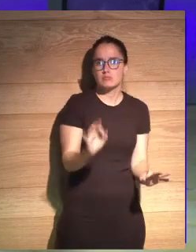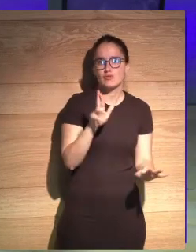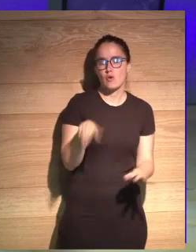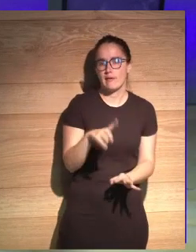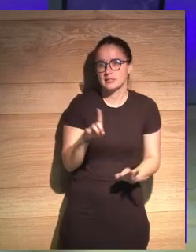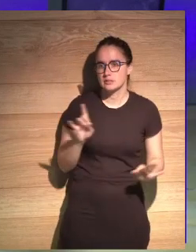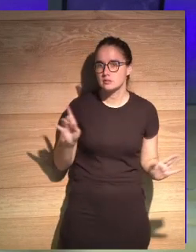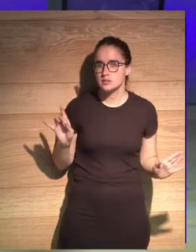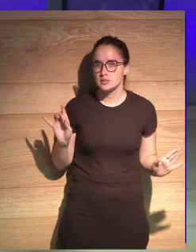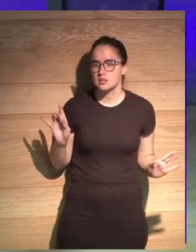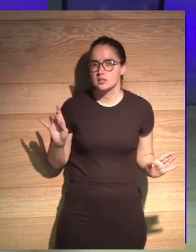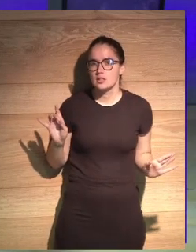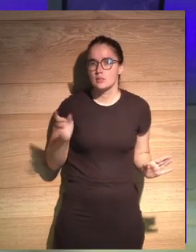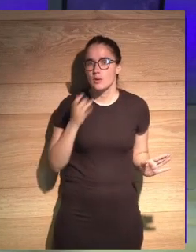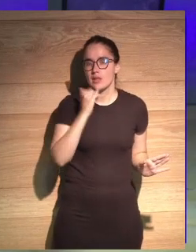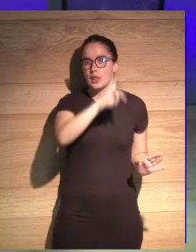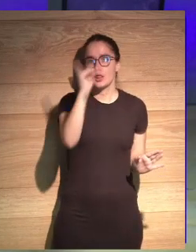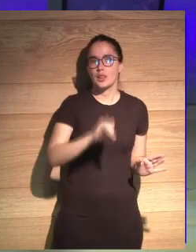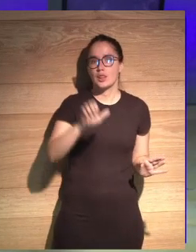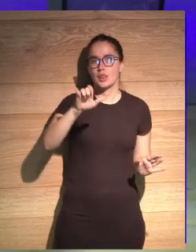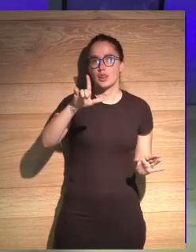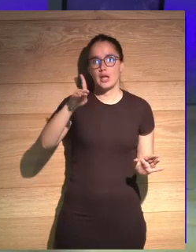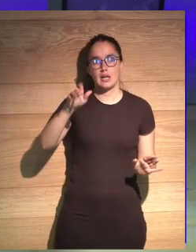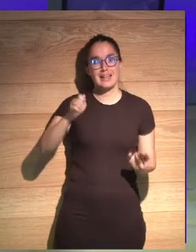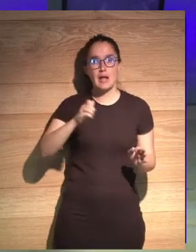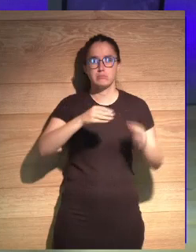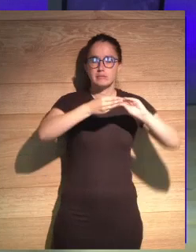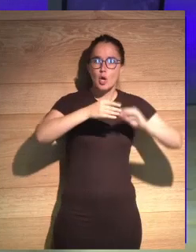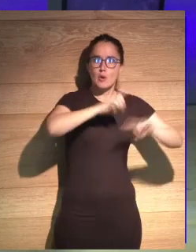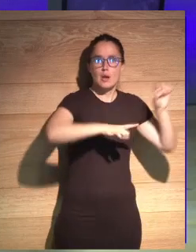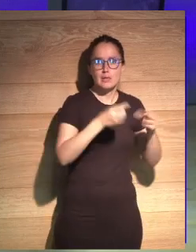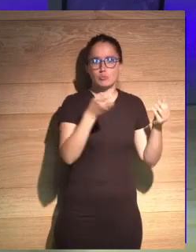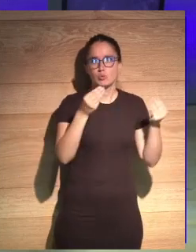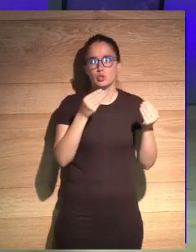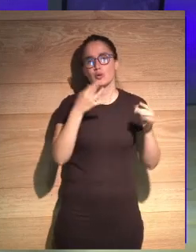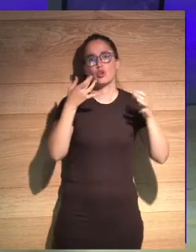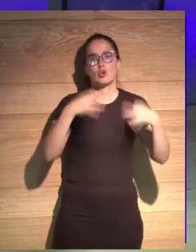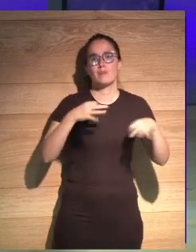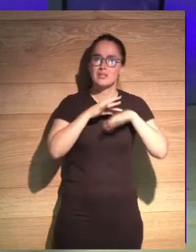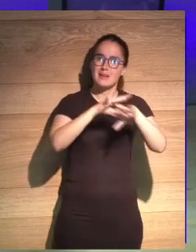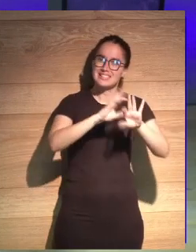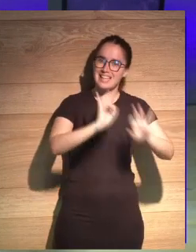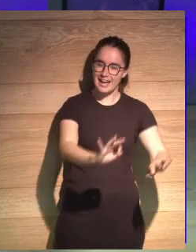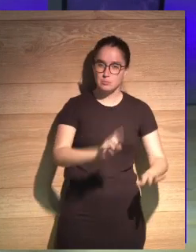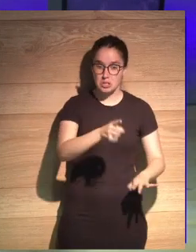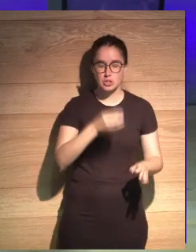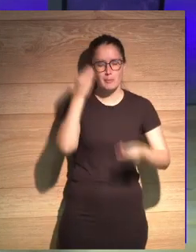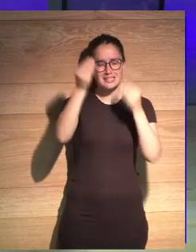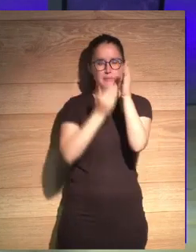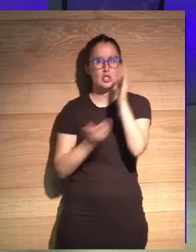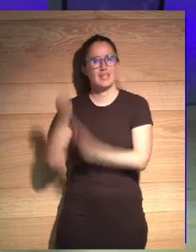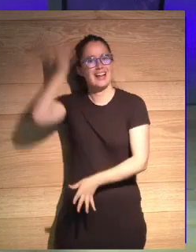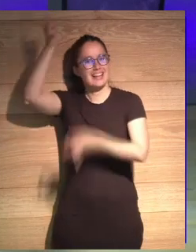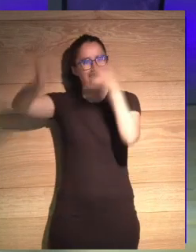So the designers have not closed the game in a very specific ways, because Zelda always had